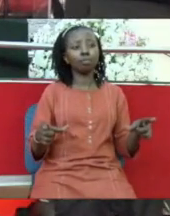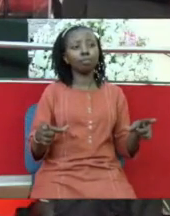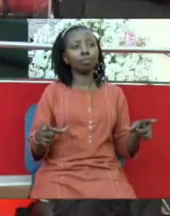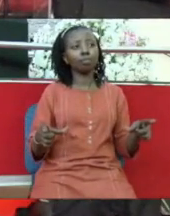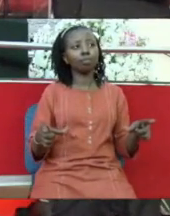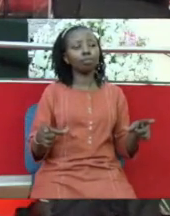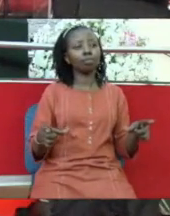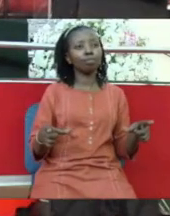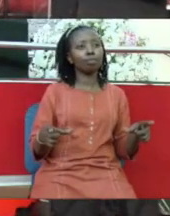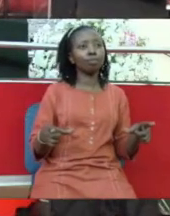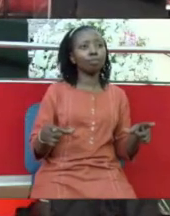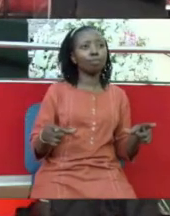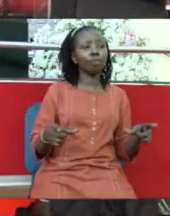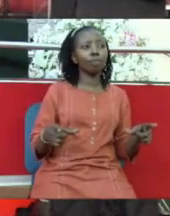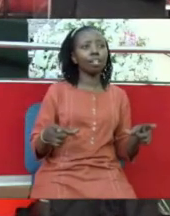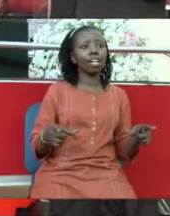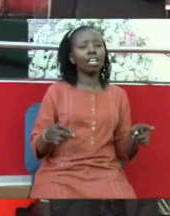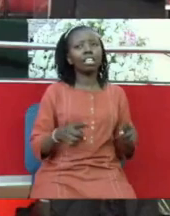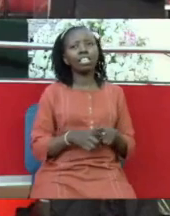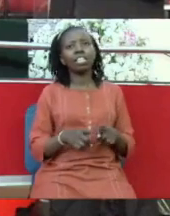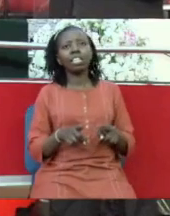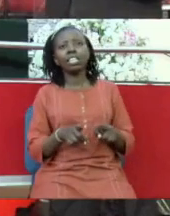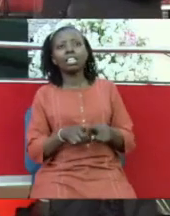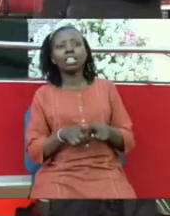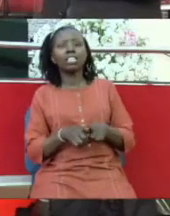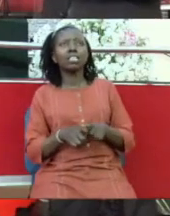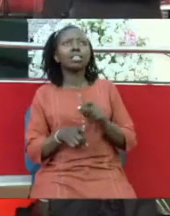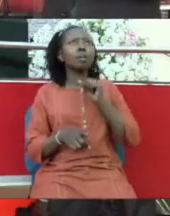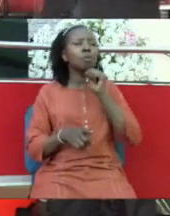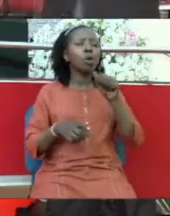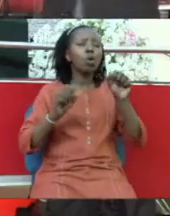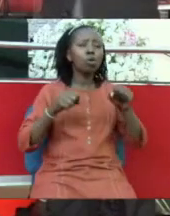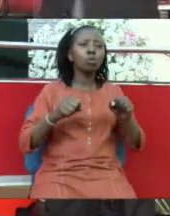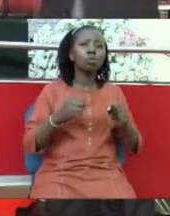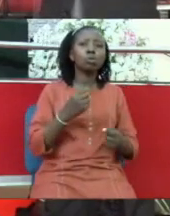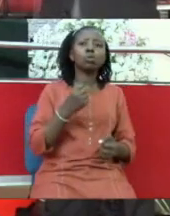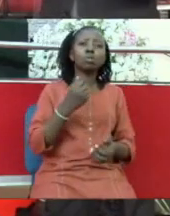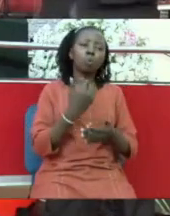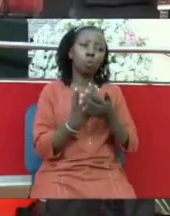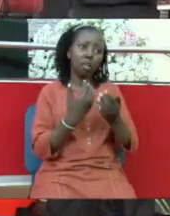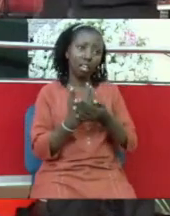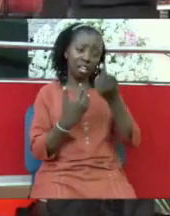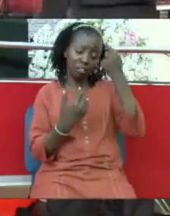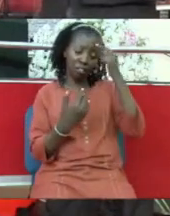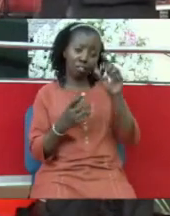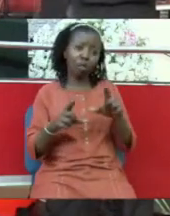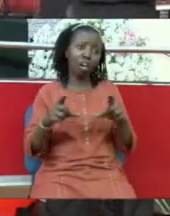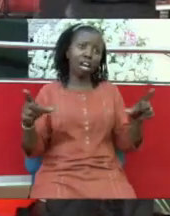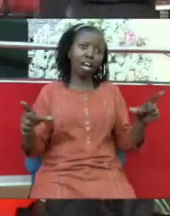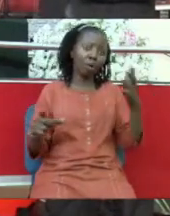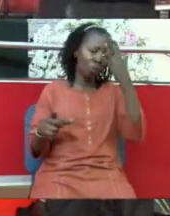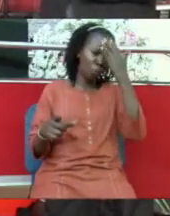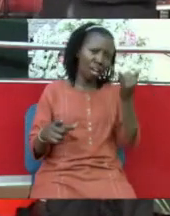the weeds will grow and you will not be able to take care of the land. Until you build capacity,